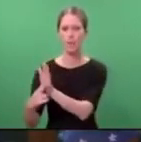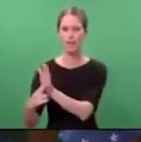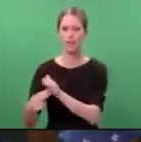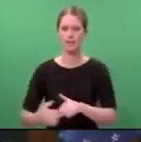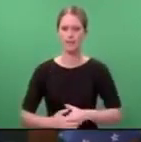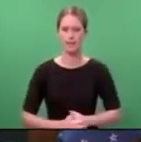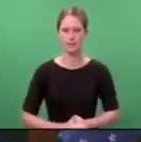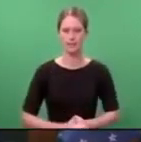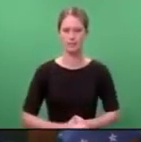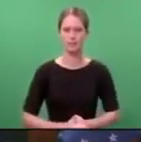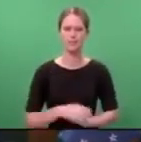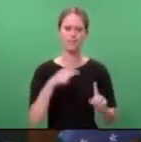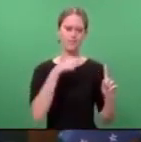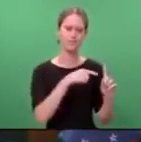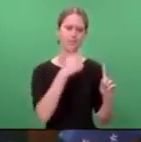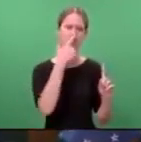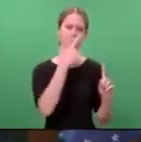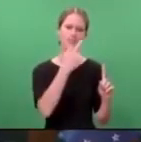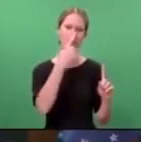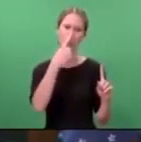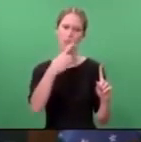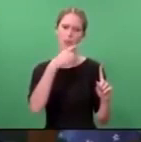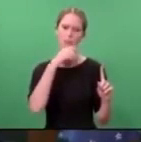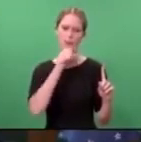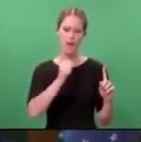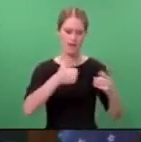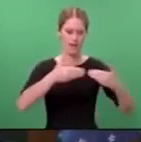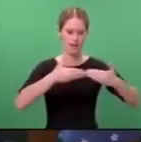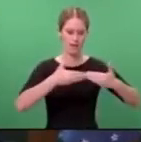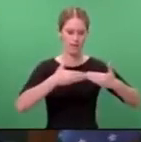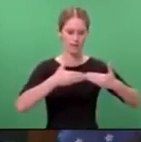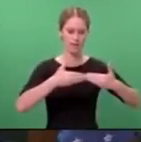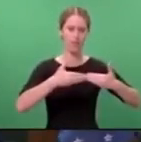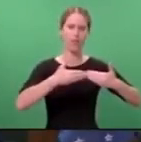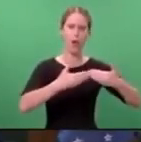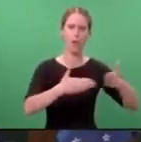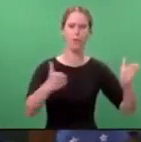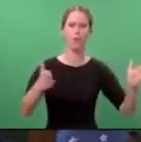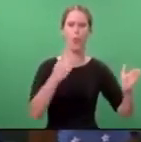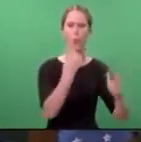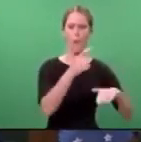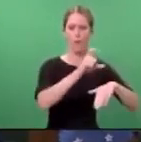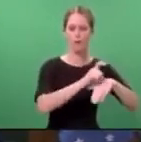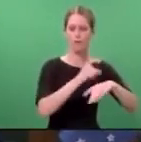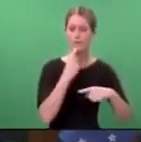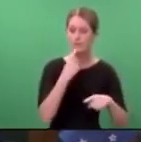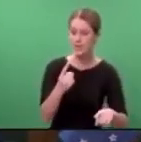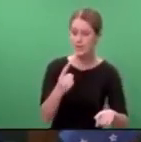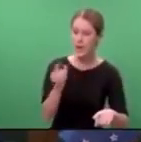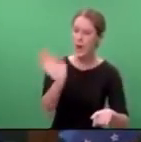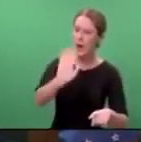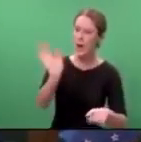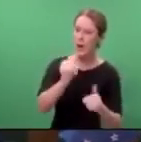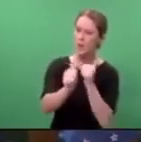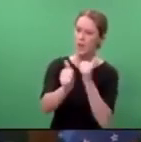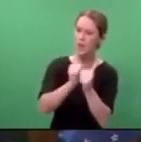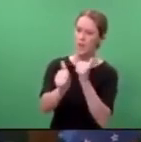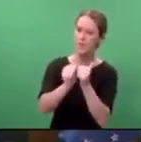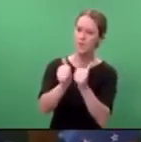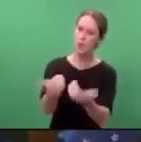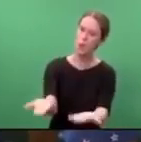he was a 71 year old man who opened the door at the Elmore mosque in uttered the words hello brother